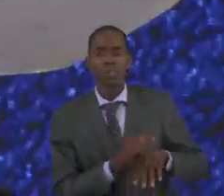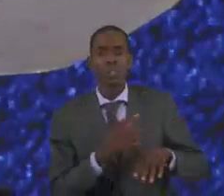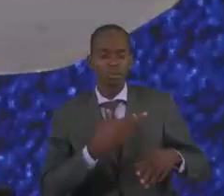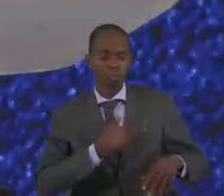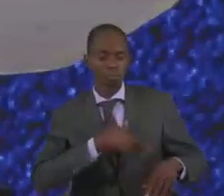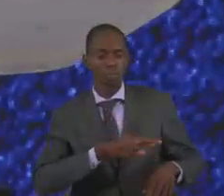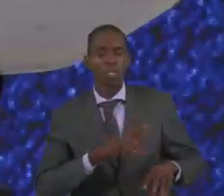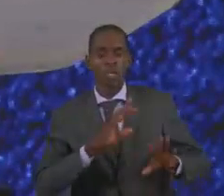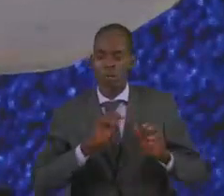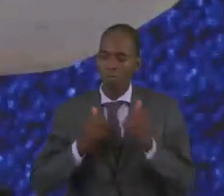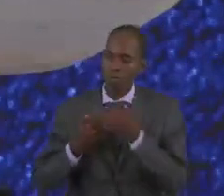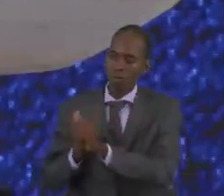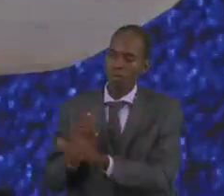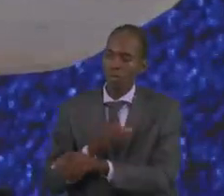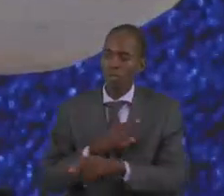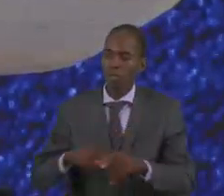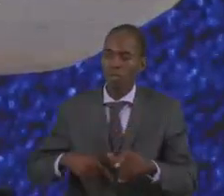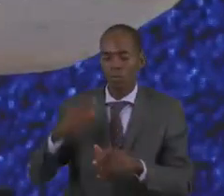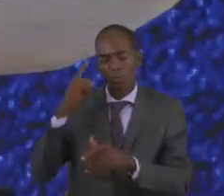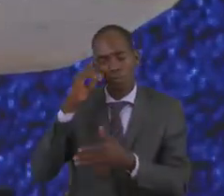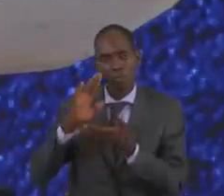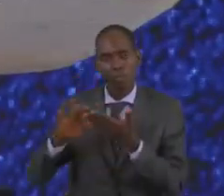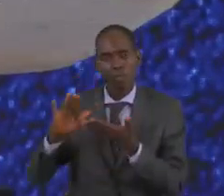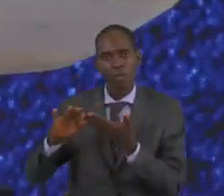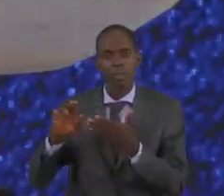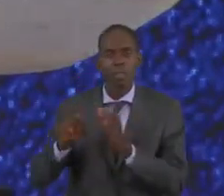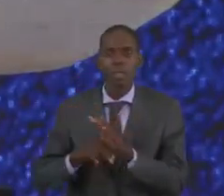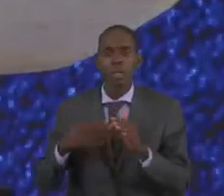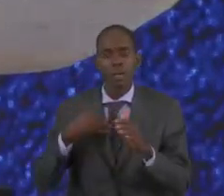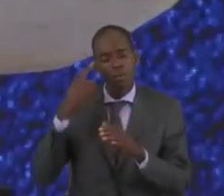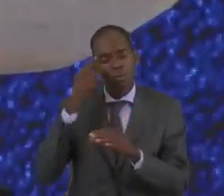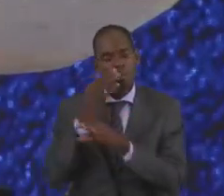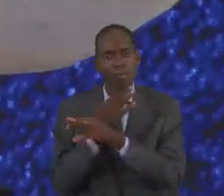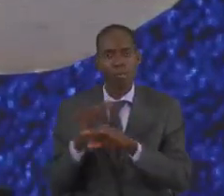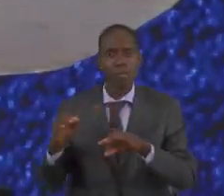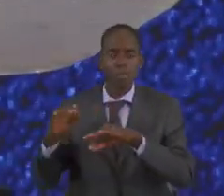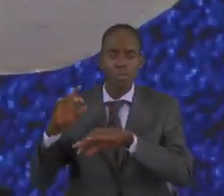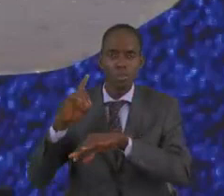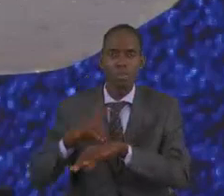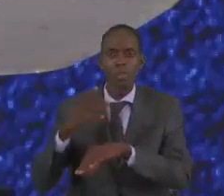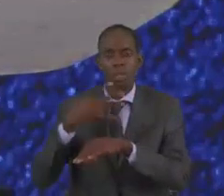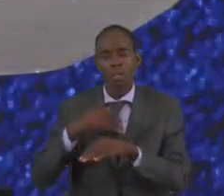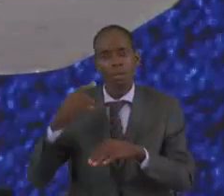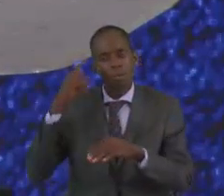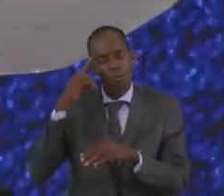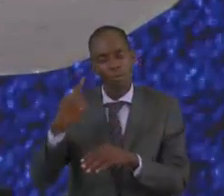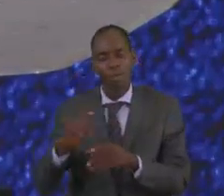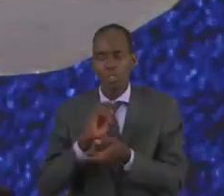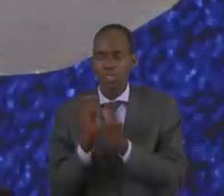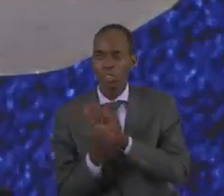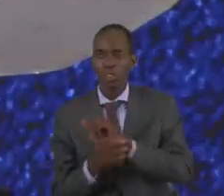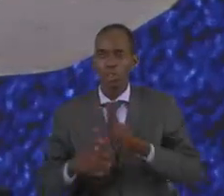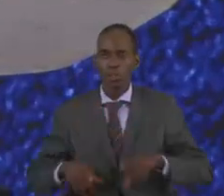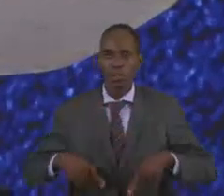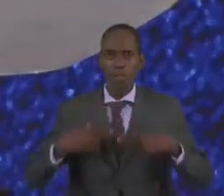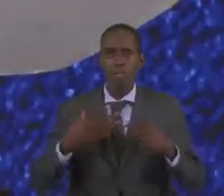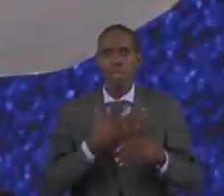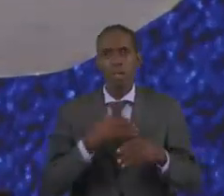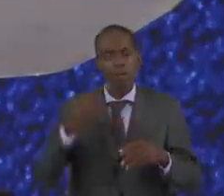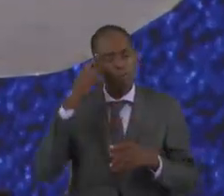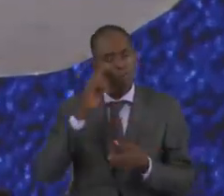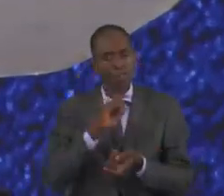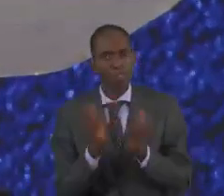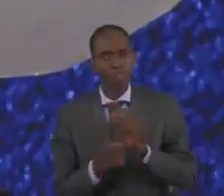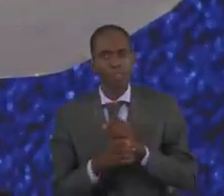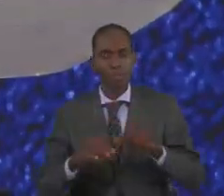Lord for forgiveness, and for freedom, and for redemption, and for a change of life, and transformation